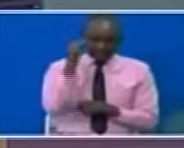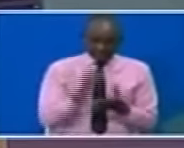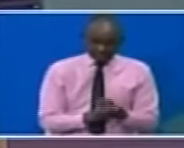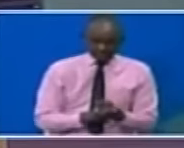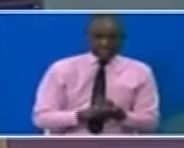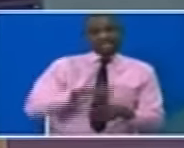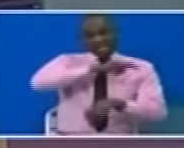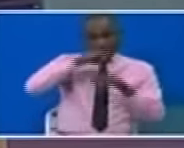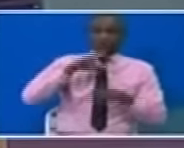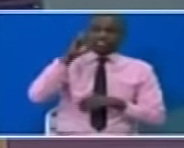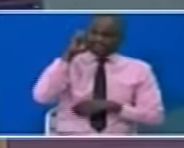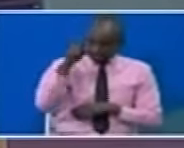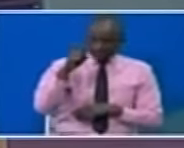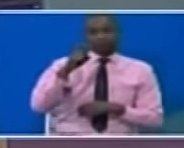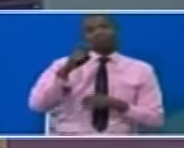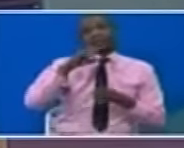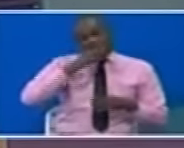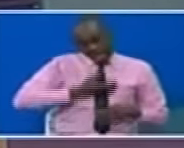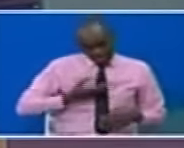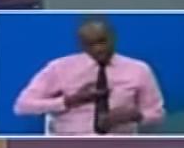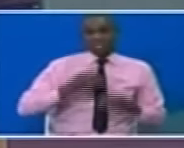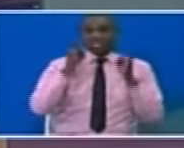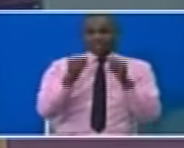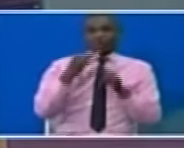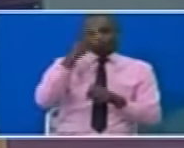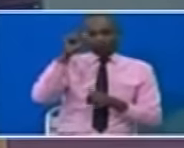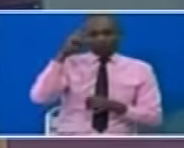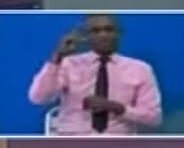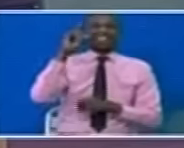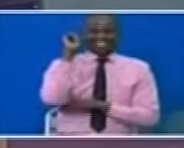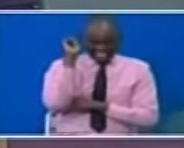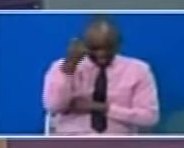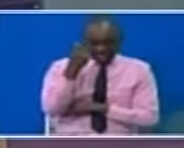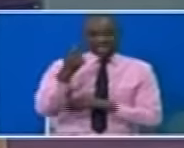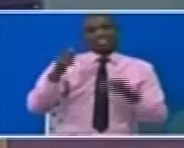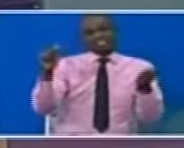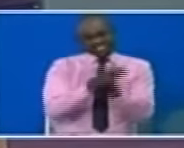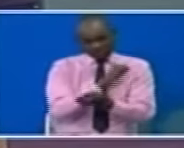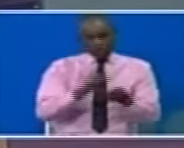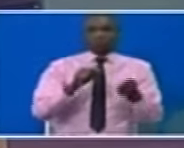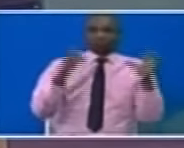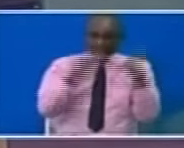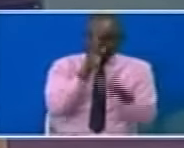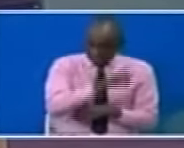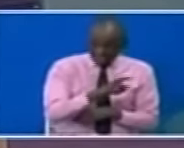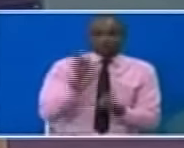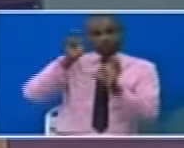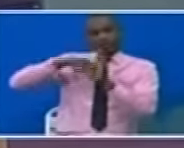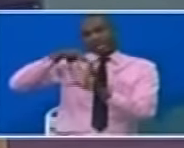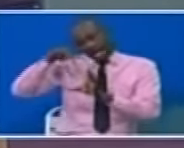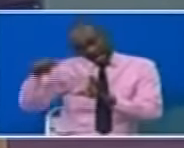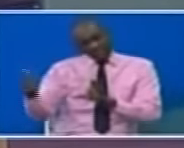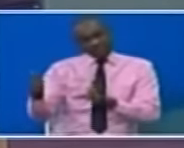National Executive Council of New Ford Kenya has agreed to dissolve the party and join TNA, URP and other